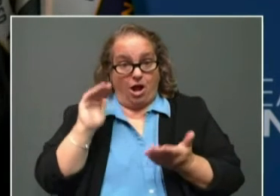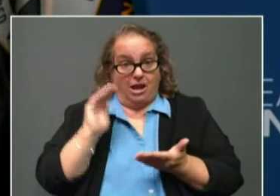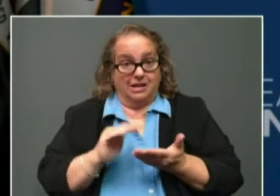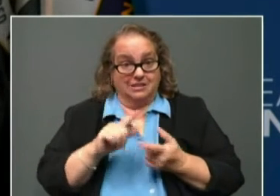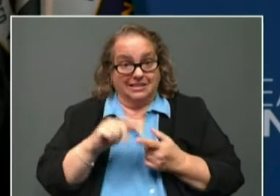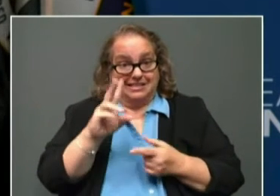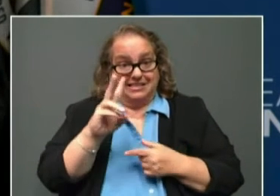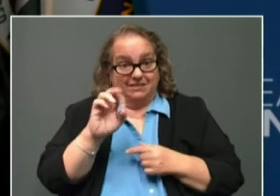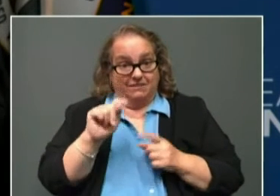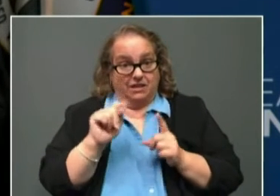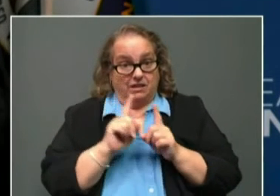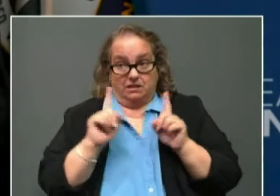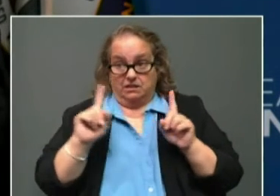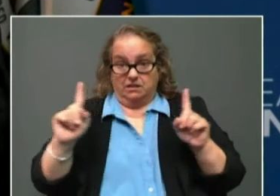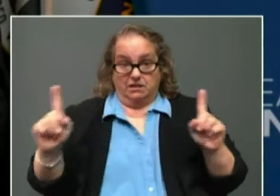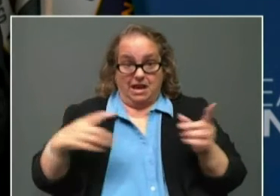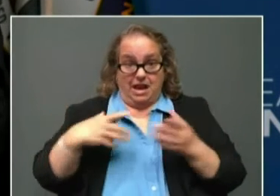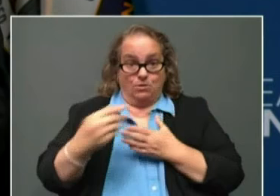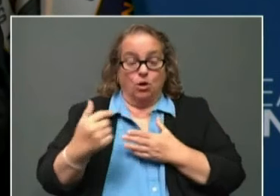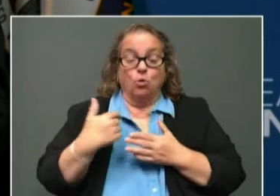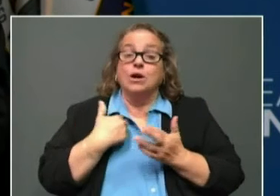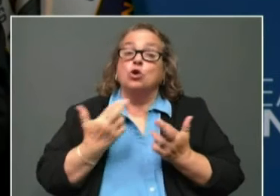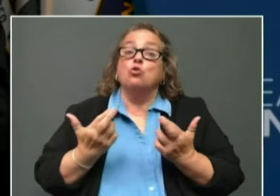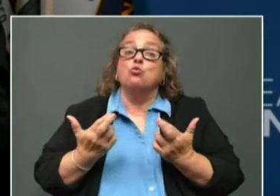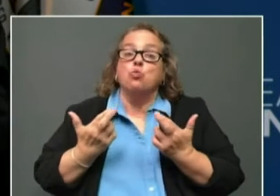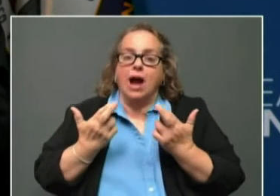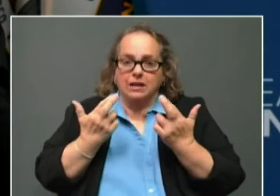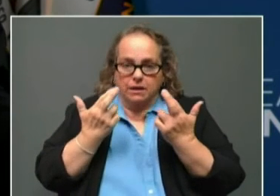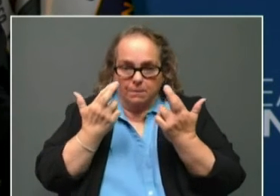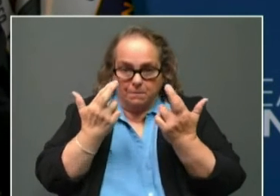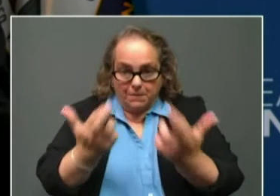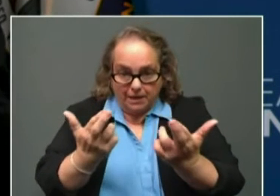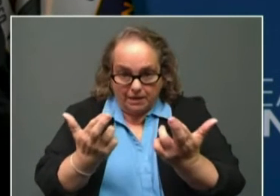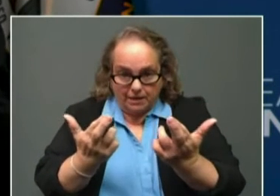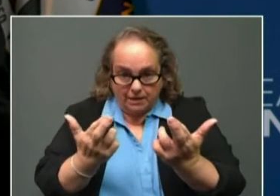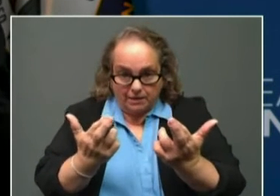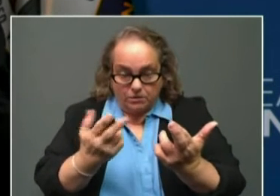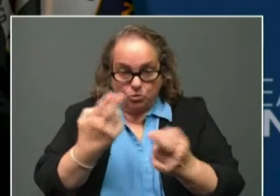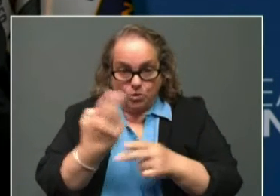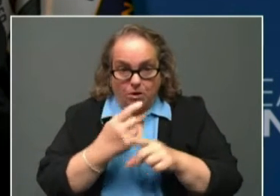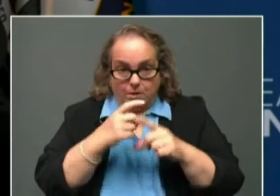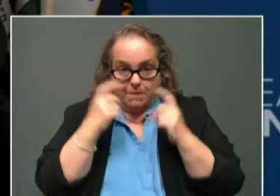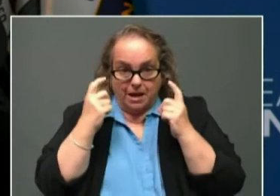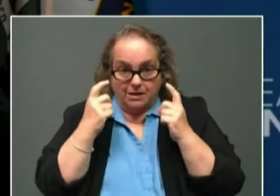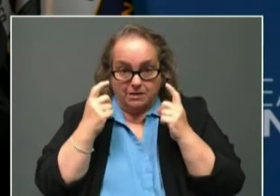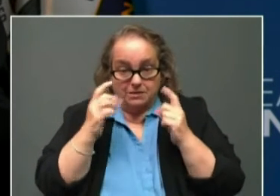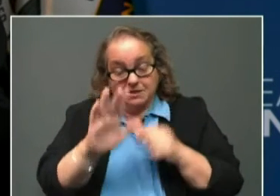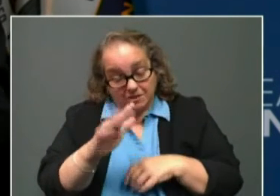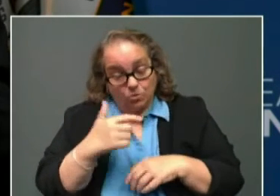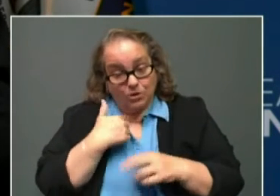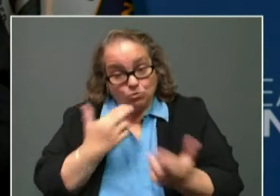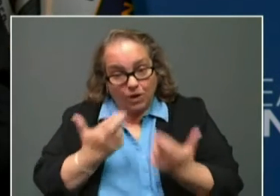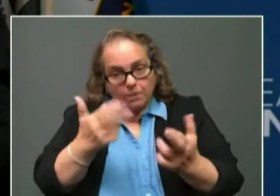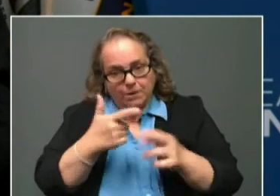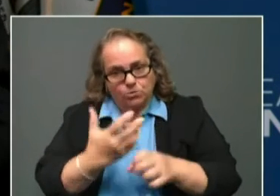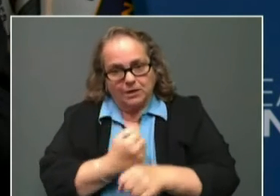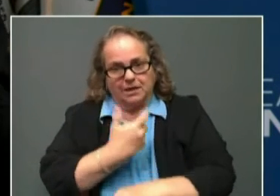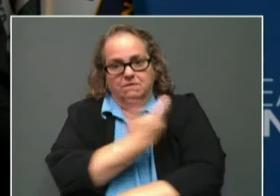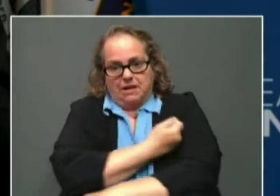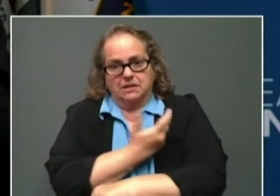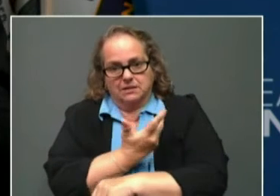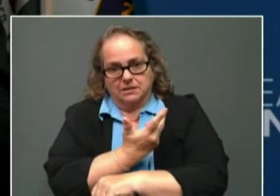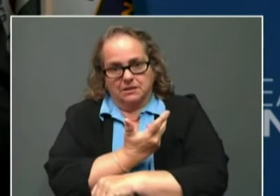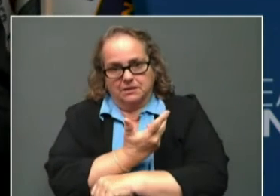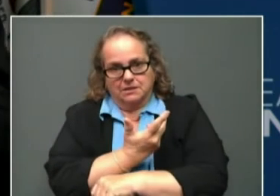apart outside, we recommend you wear a mask. Actually, we recommend you get vaccinated. But that will be